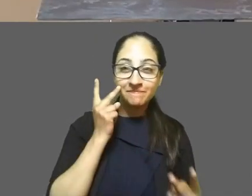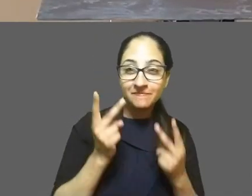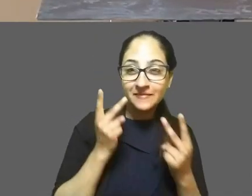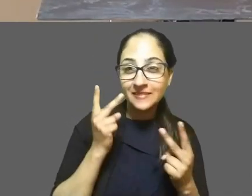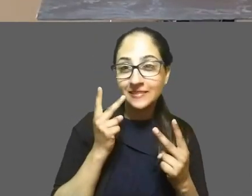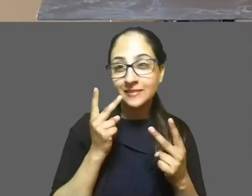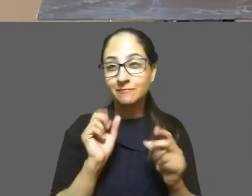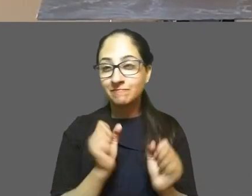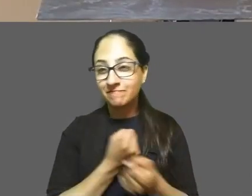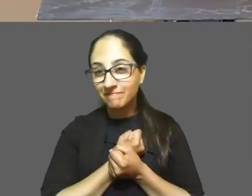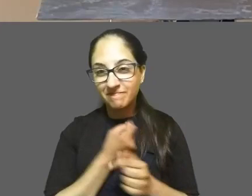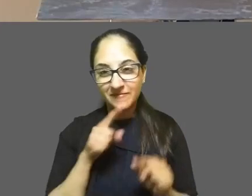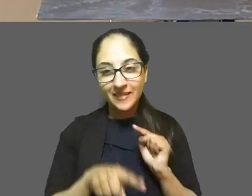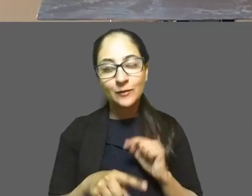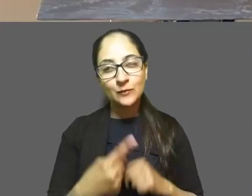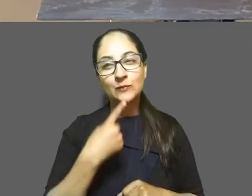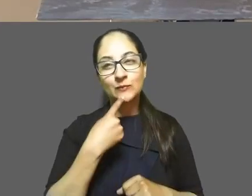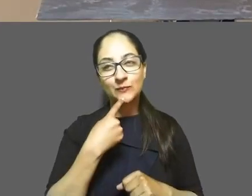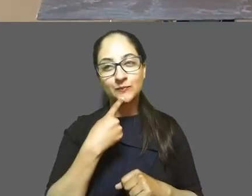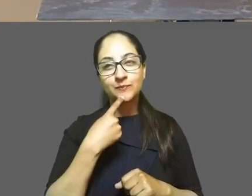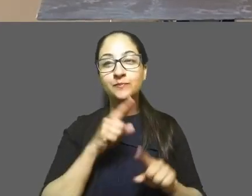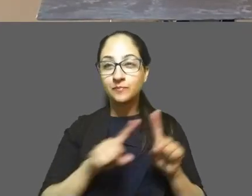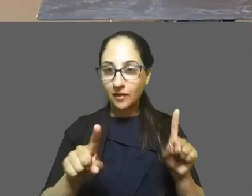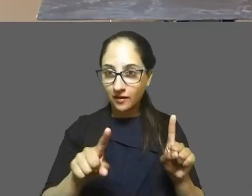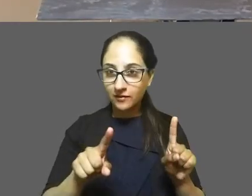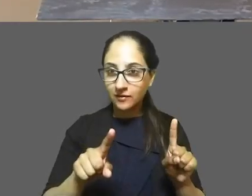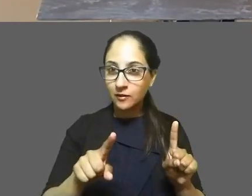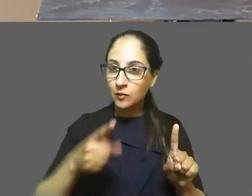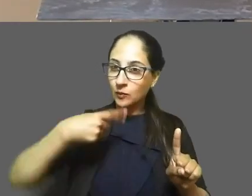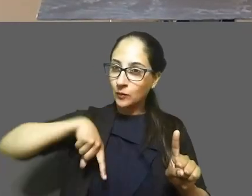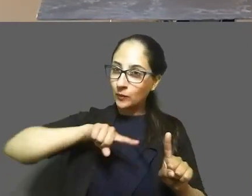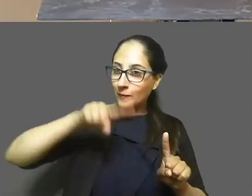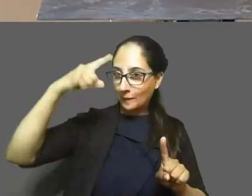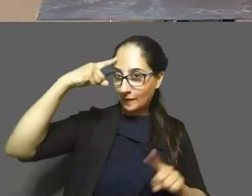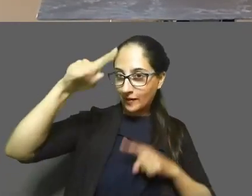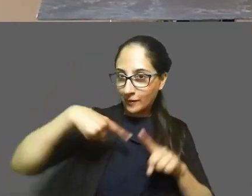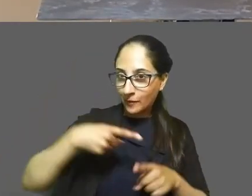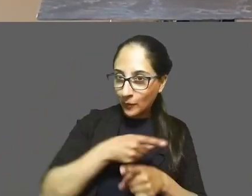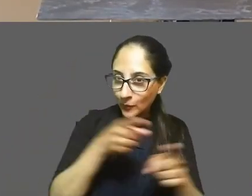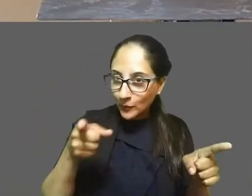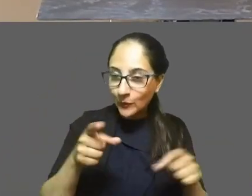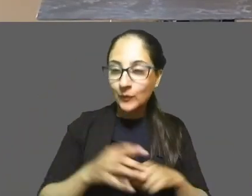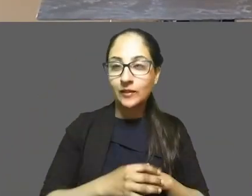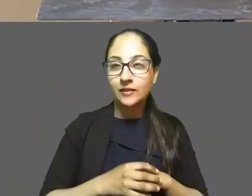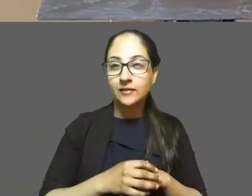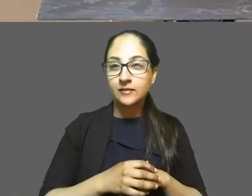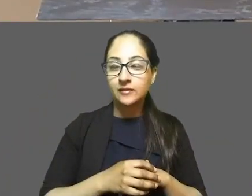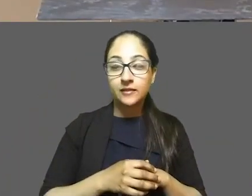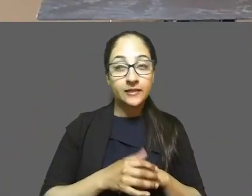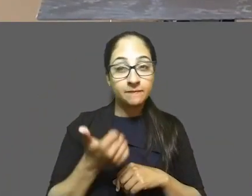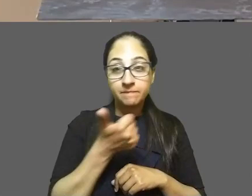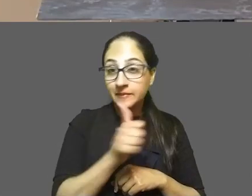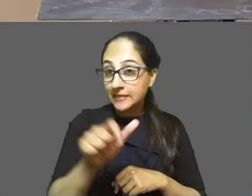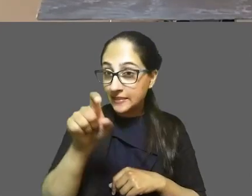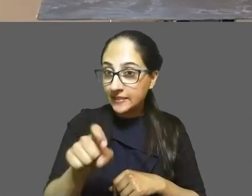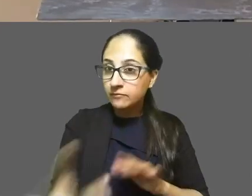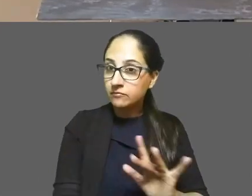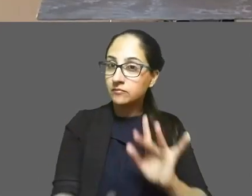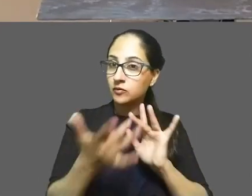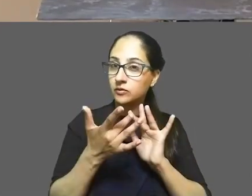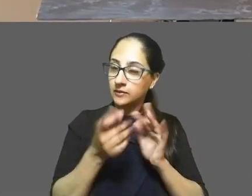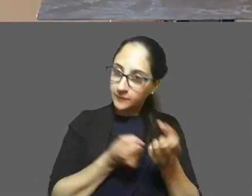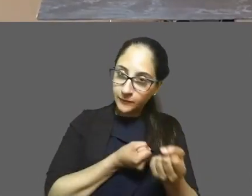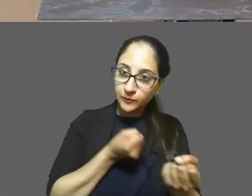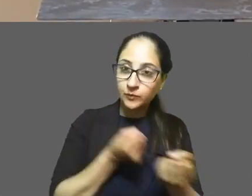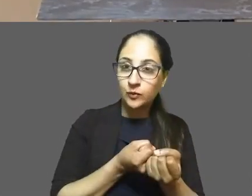and give that hug, please know that we are thinking of you and that we offer our support and extend